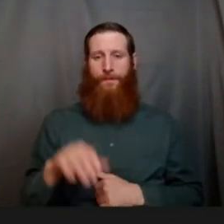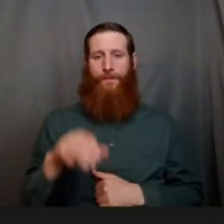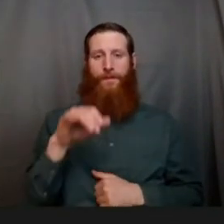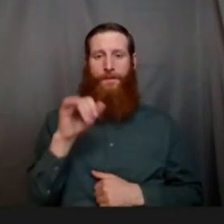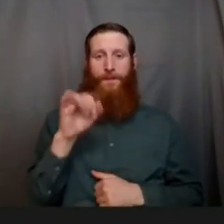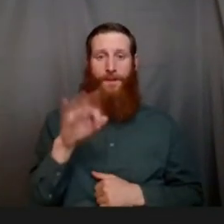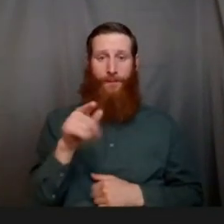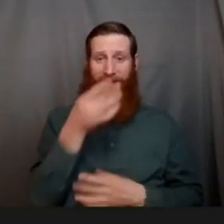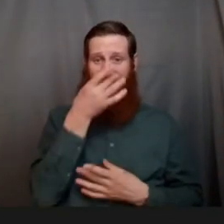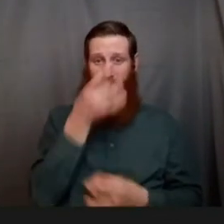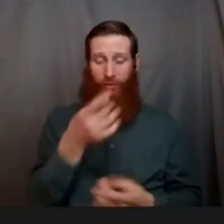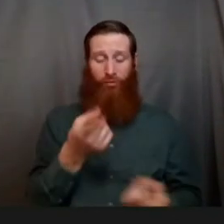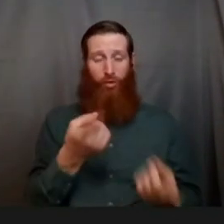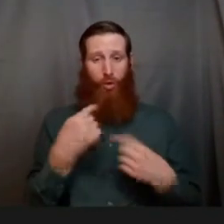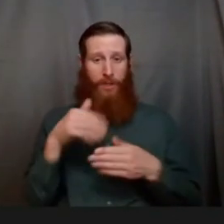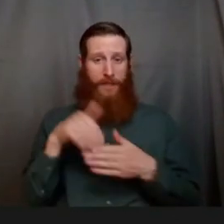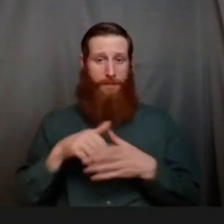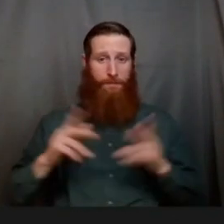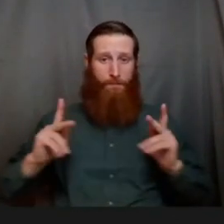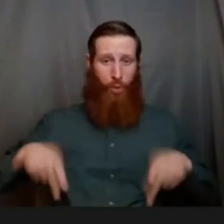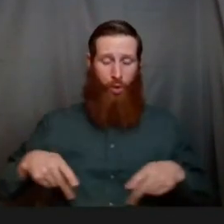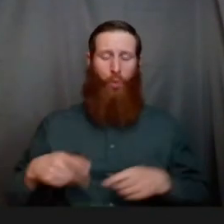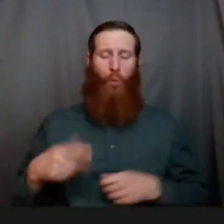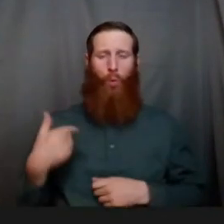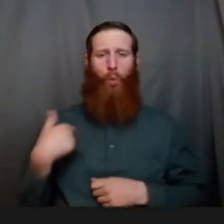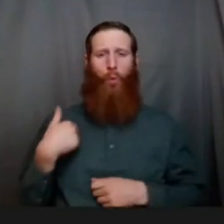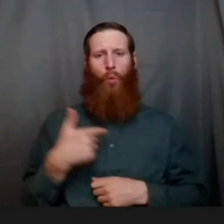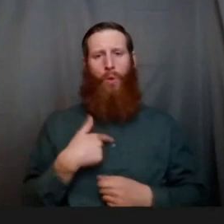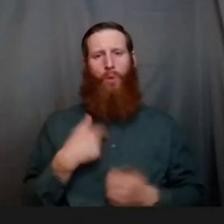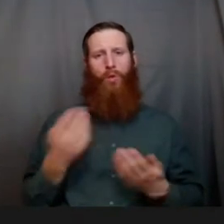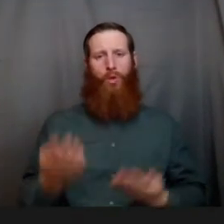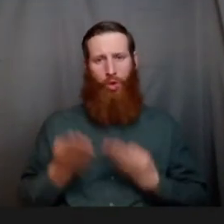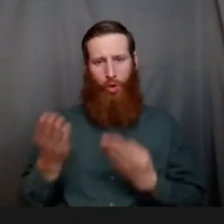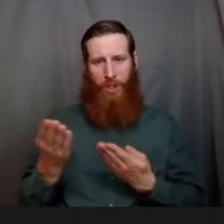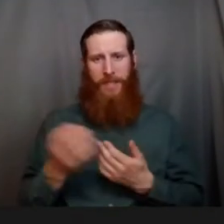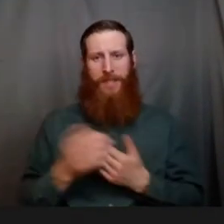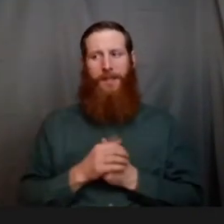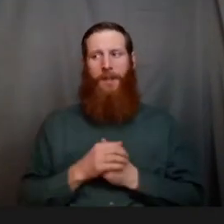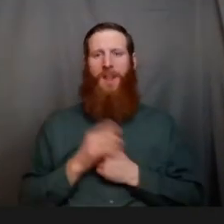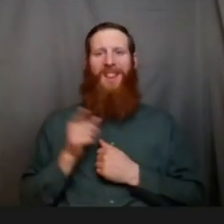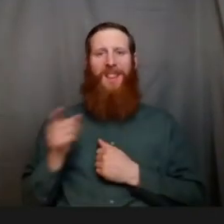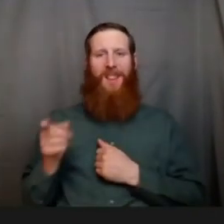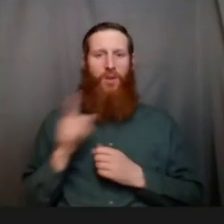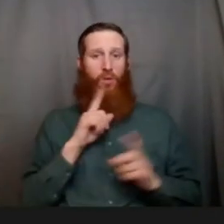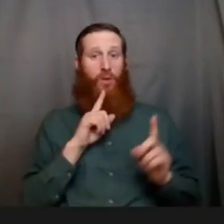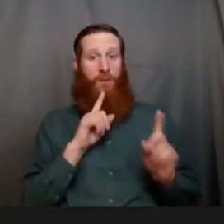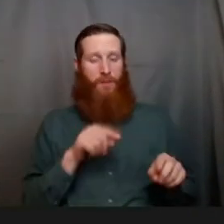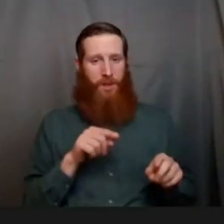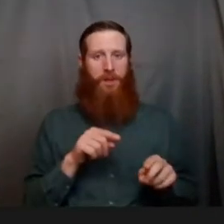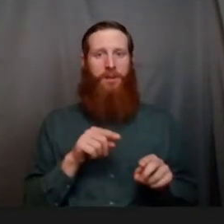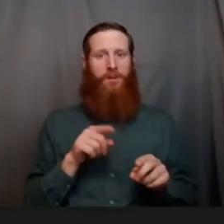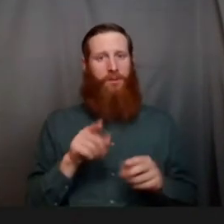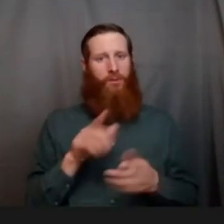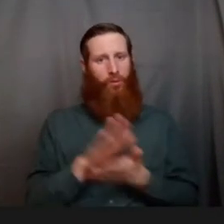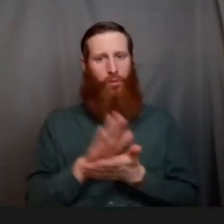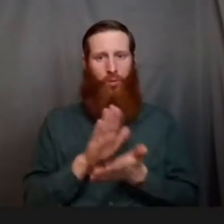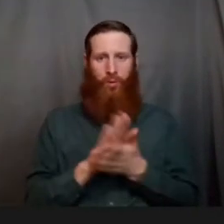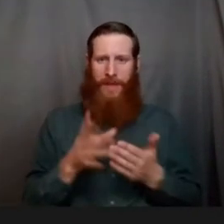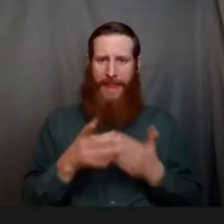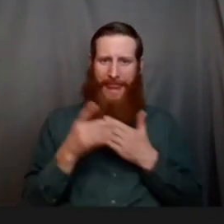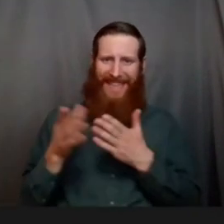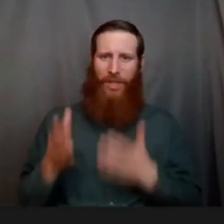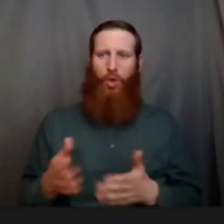returning in person, we would suggest that they respond to their school leader that they want to return